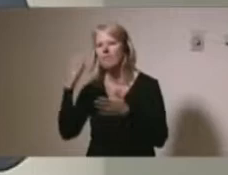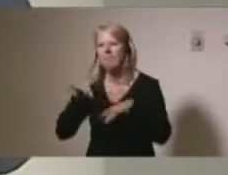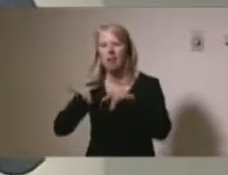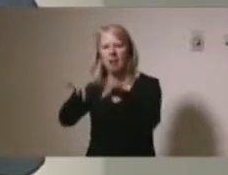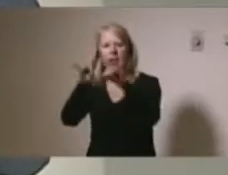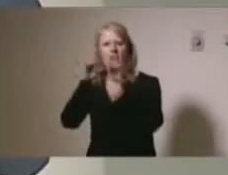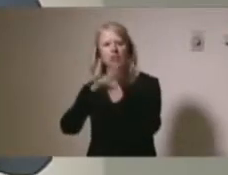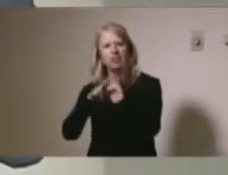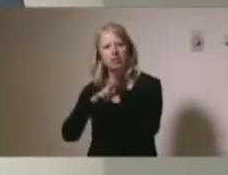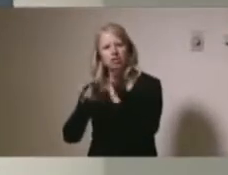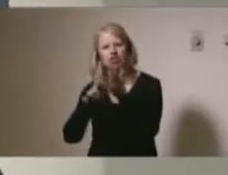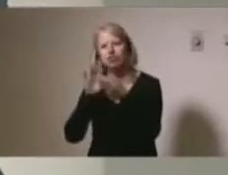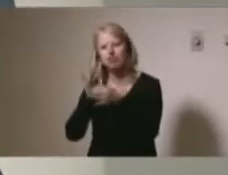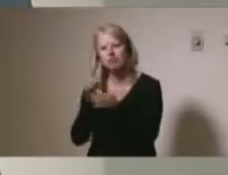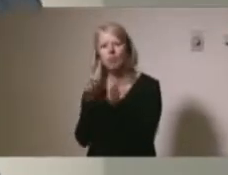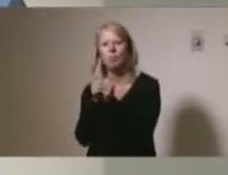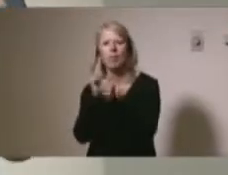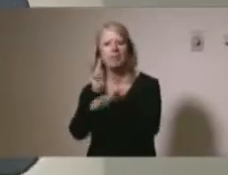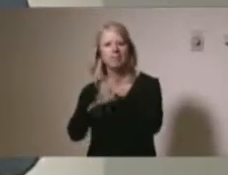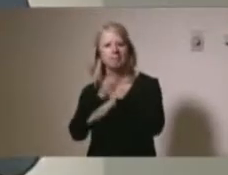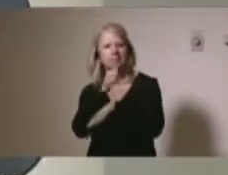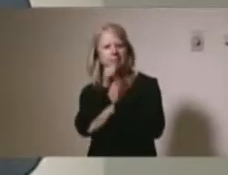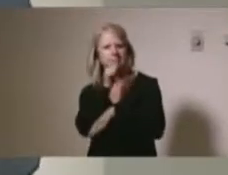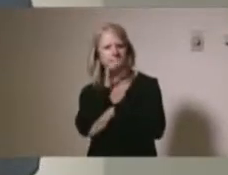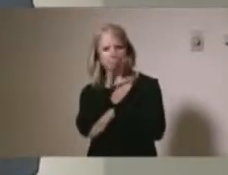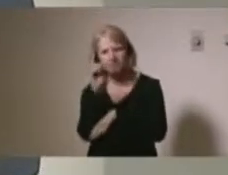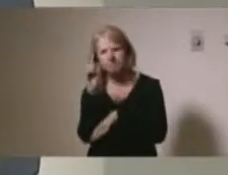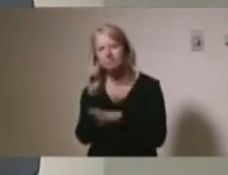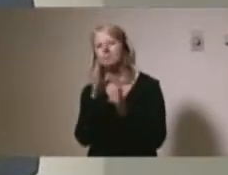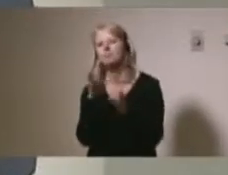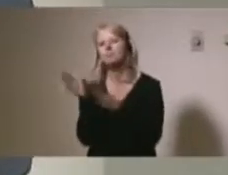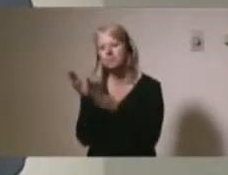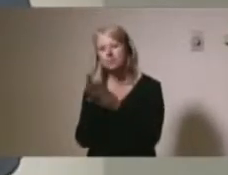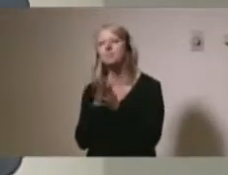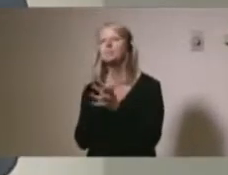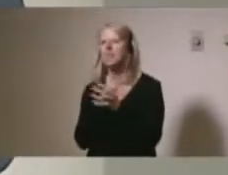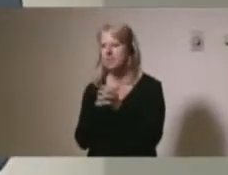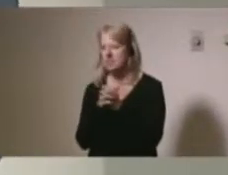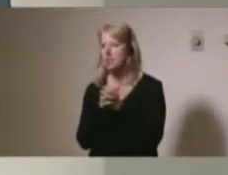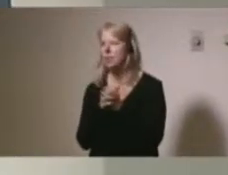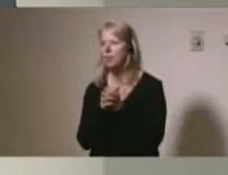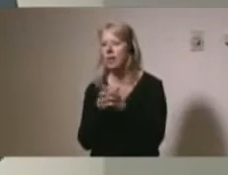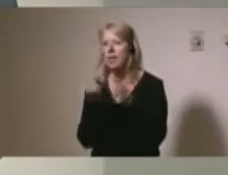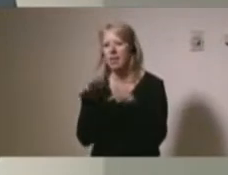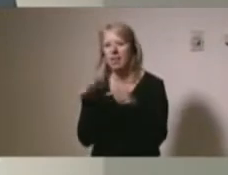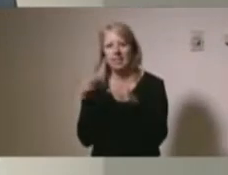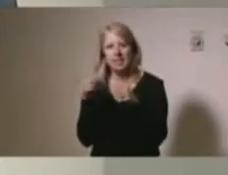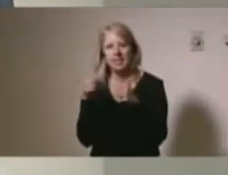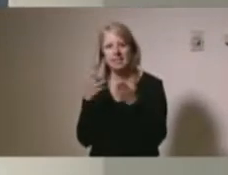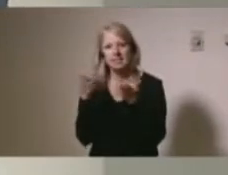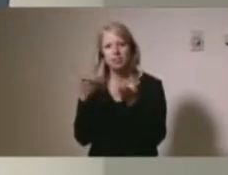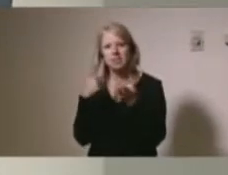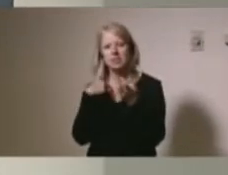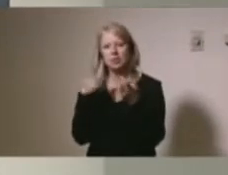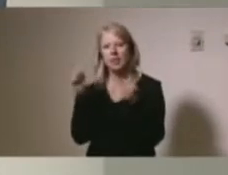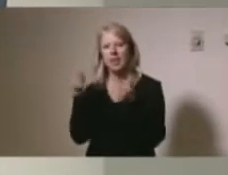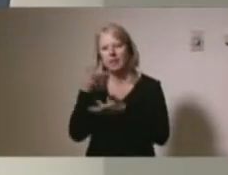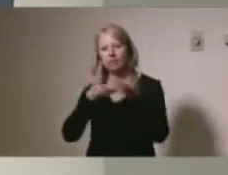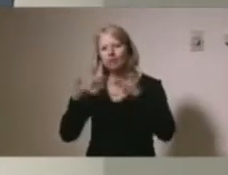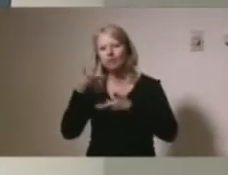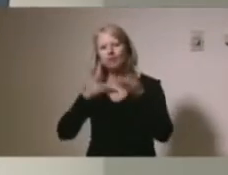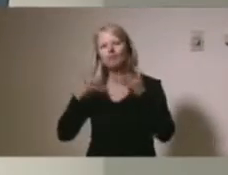on privatization. We said in this symposium, we'll be able to communicate